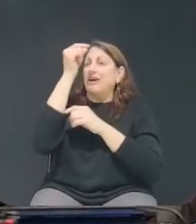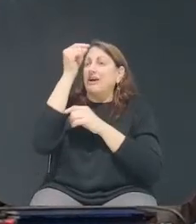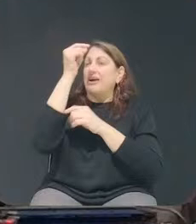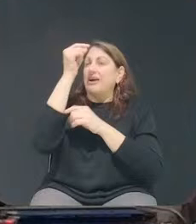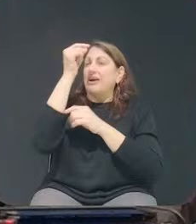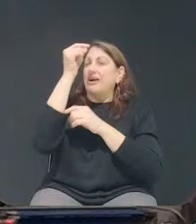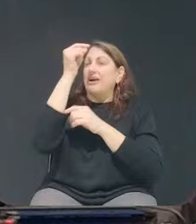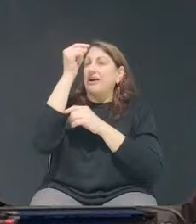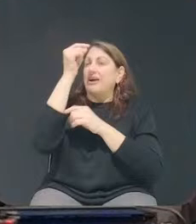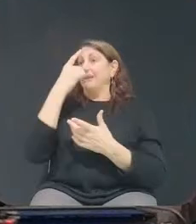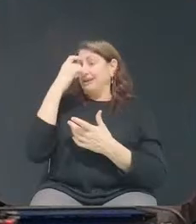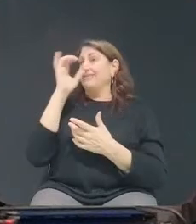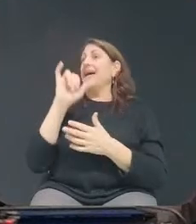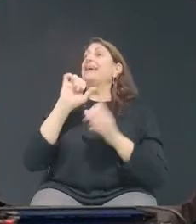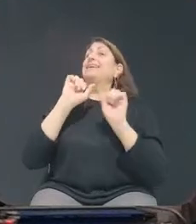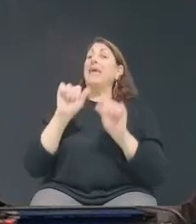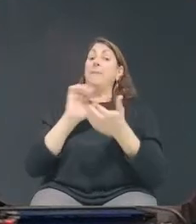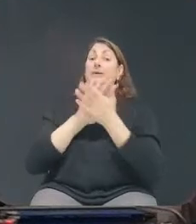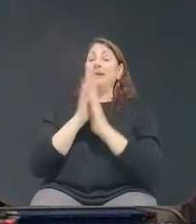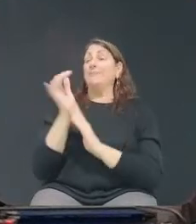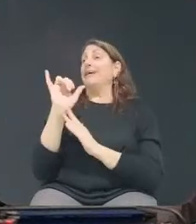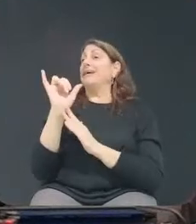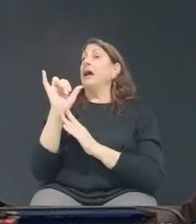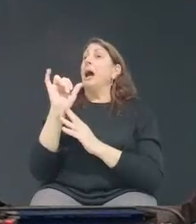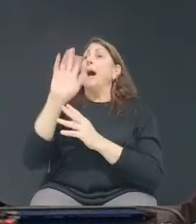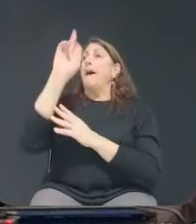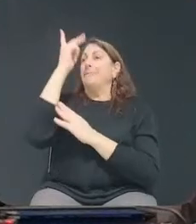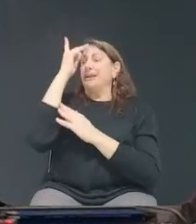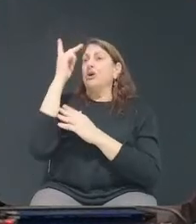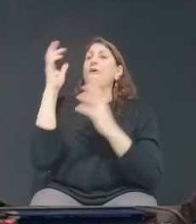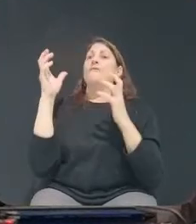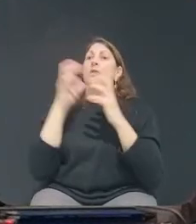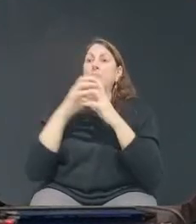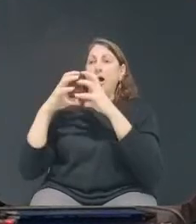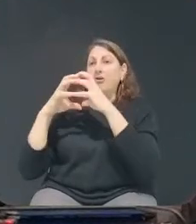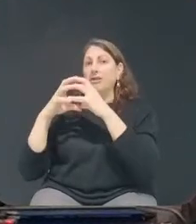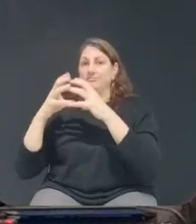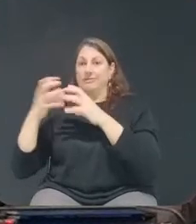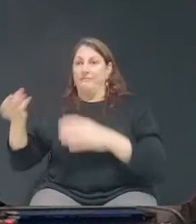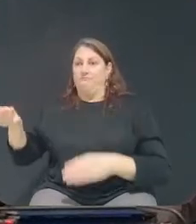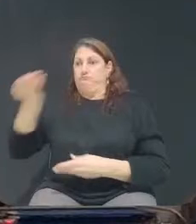political football that's shoved between all the different departments because no one can sort out what to do?